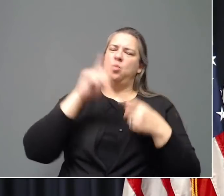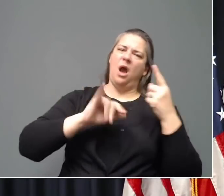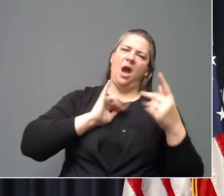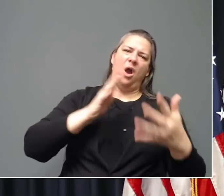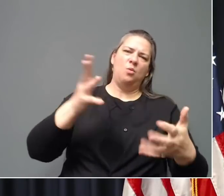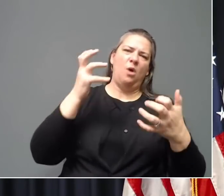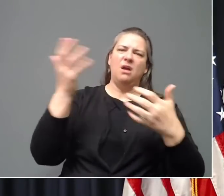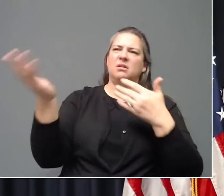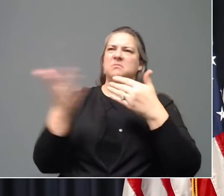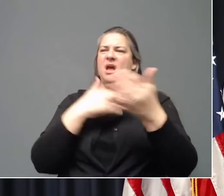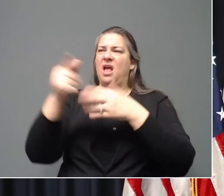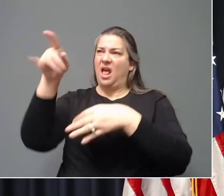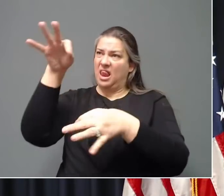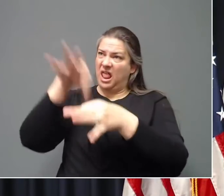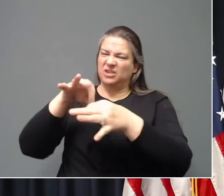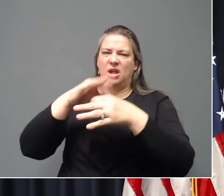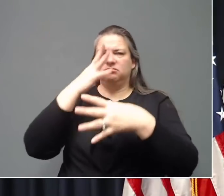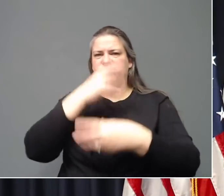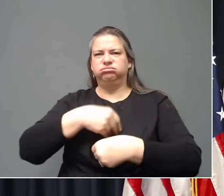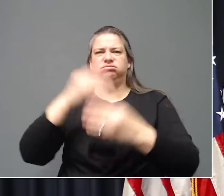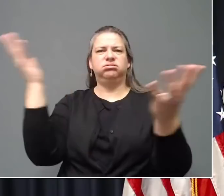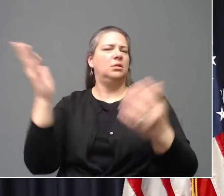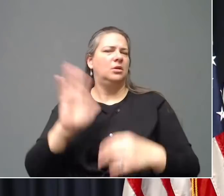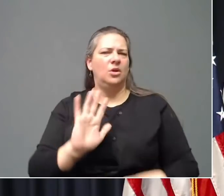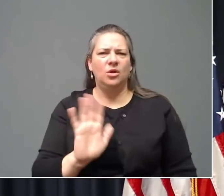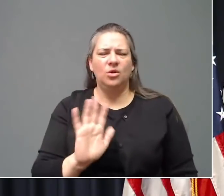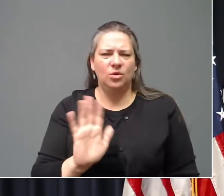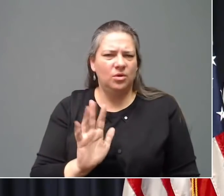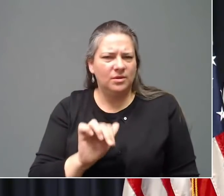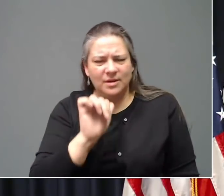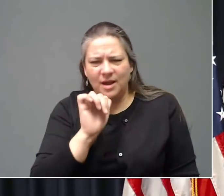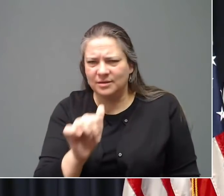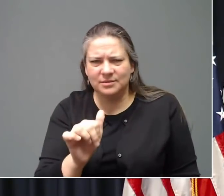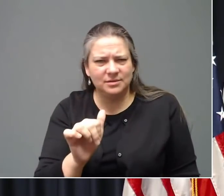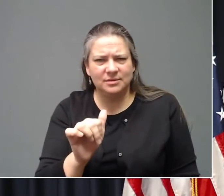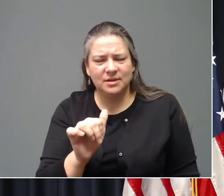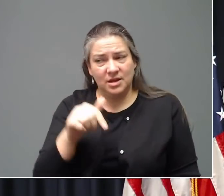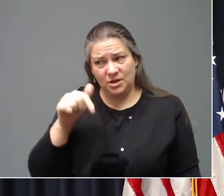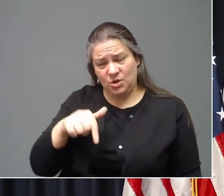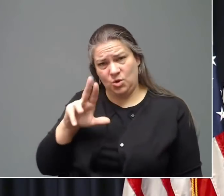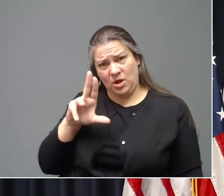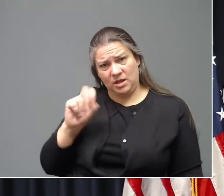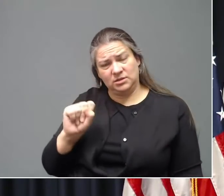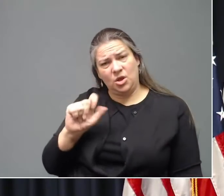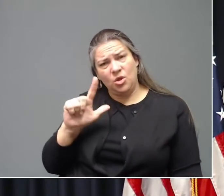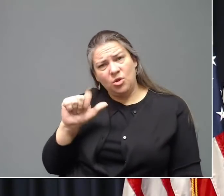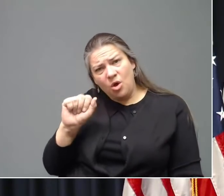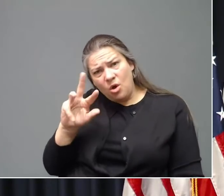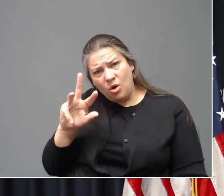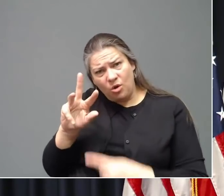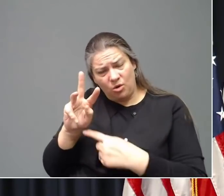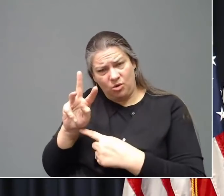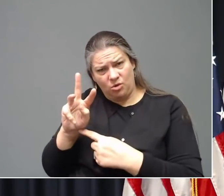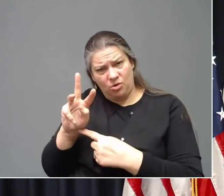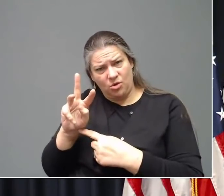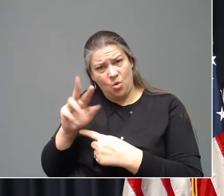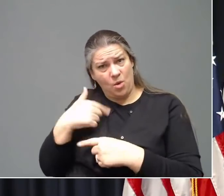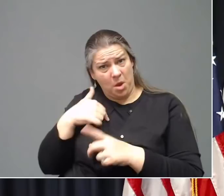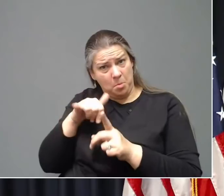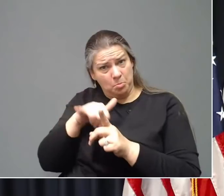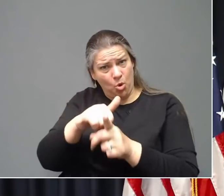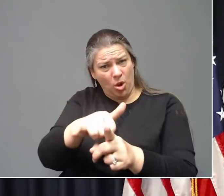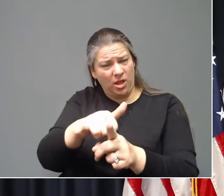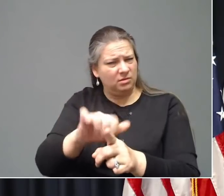the election goes. We are a nation of laws, not a nation of bullies. You do not get